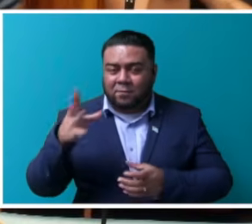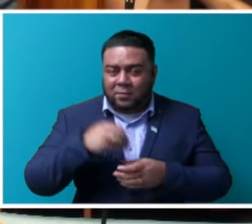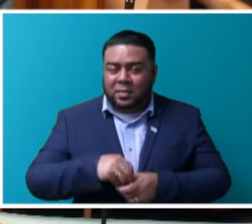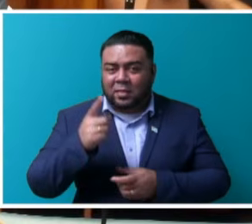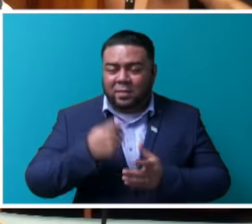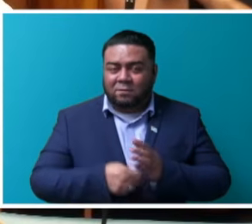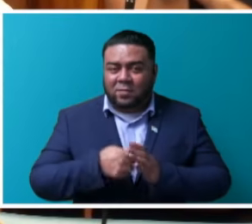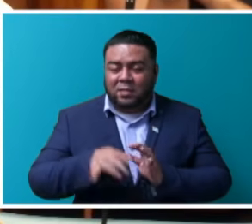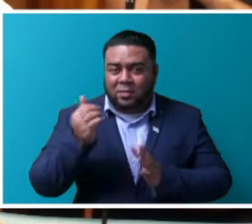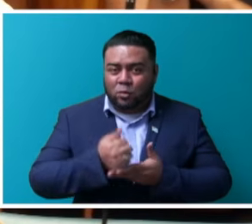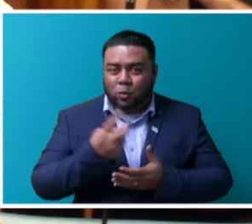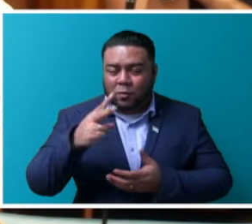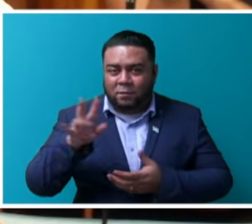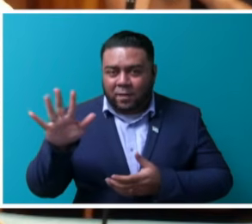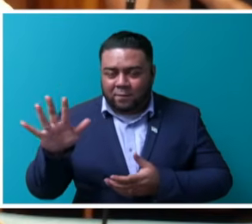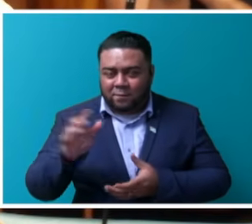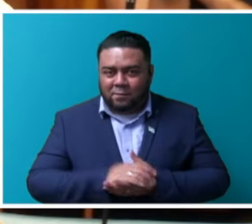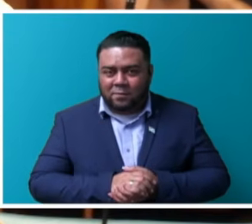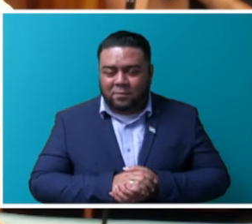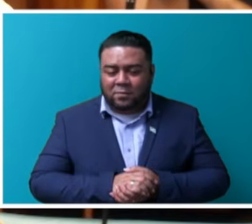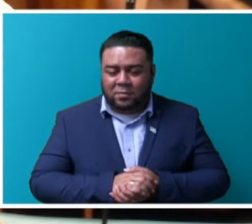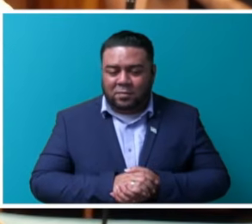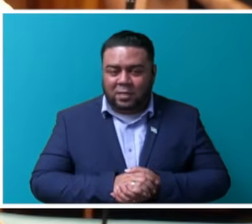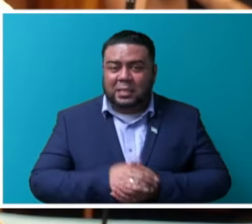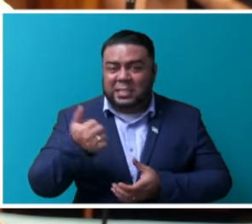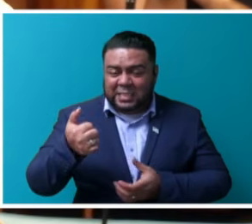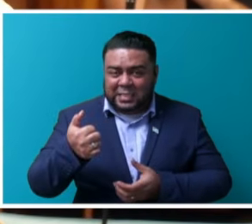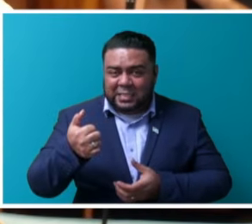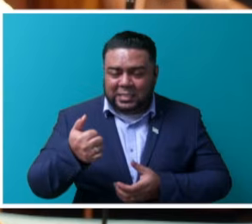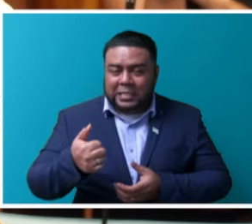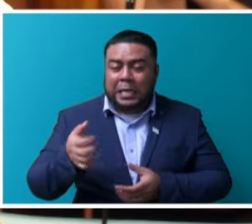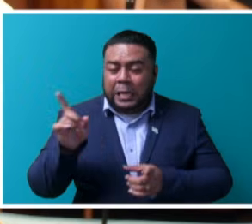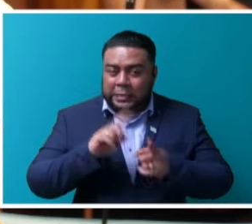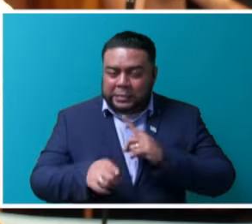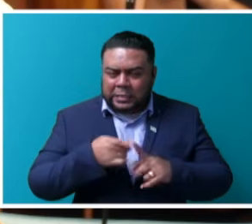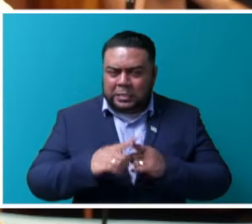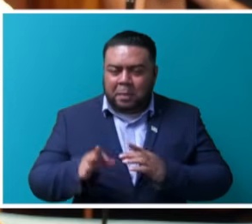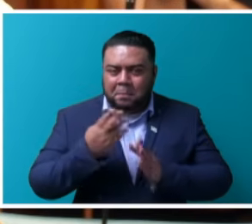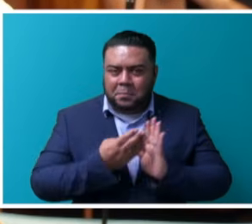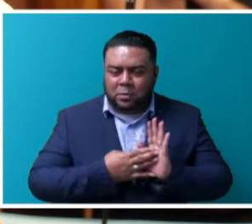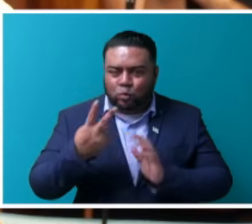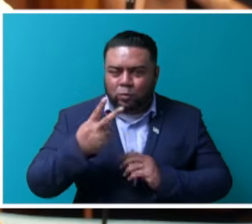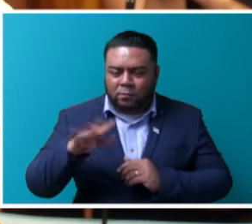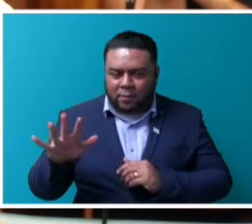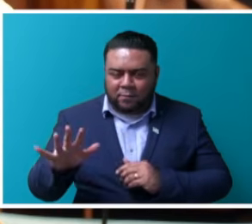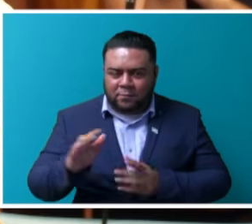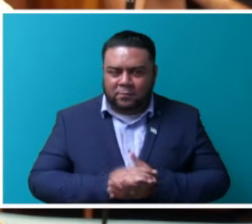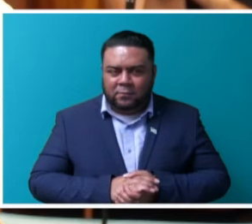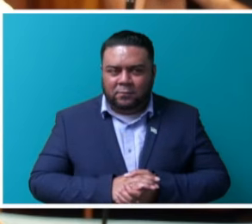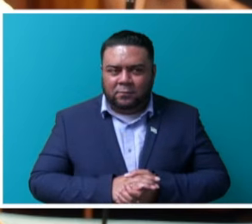Tariff Budget Amendment Bill 2025. 6. Excise Budget Amendment Bill 2025.